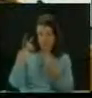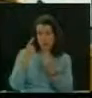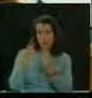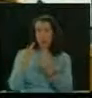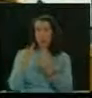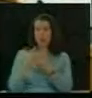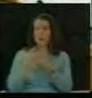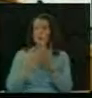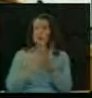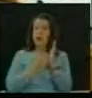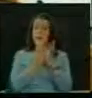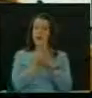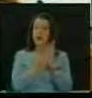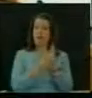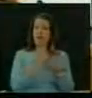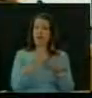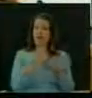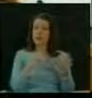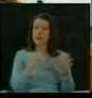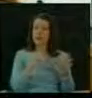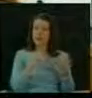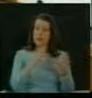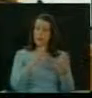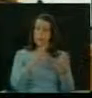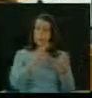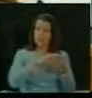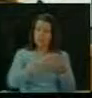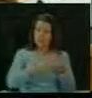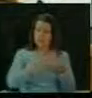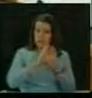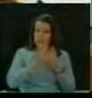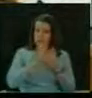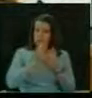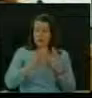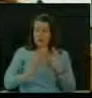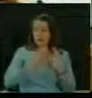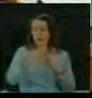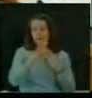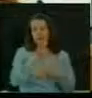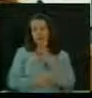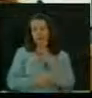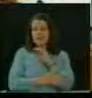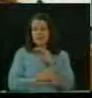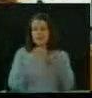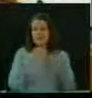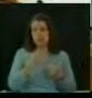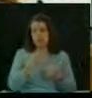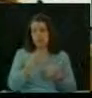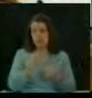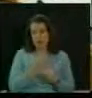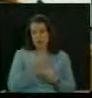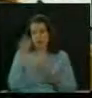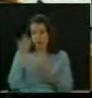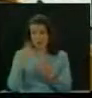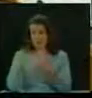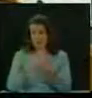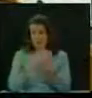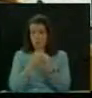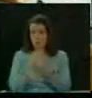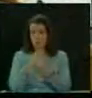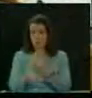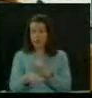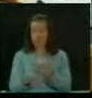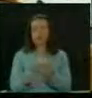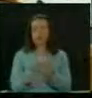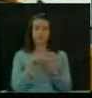director has done, a review of this across the nation and come up with a recommendation, and that they would start with that. The same comment would be